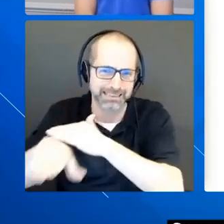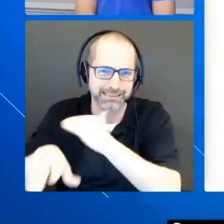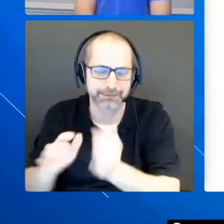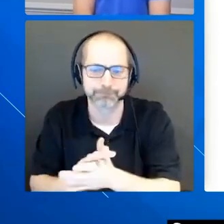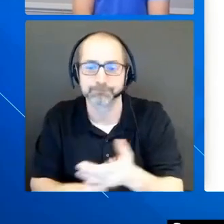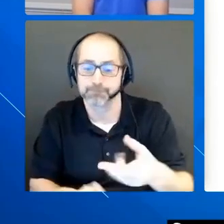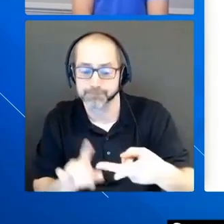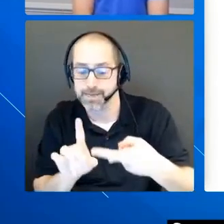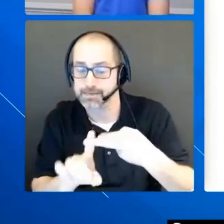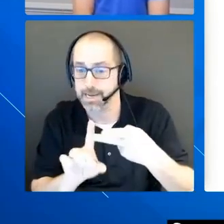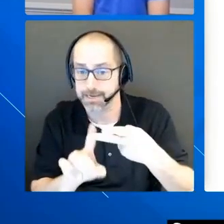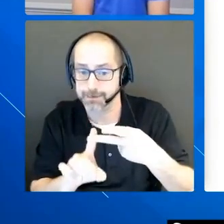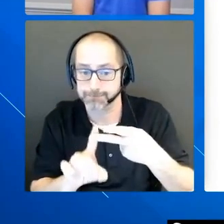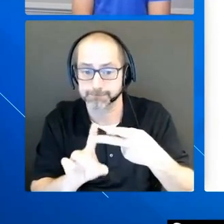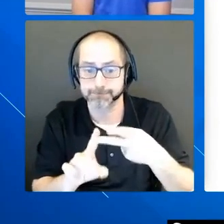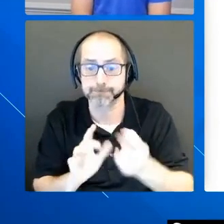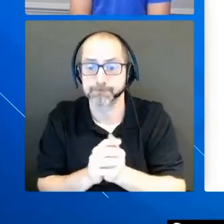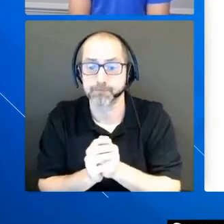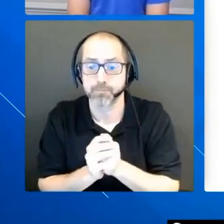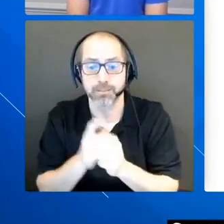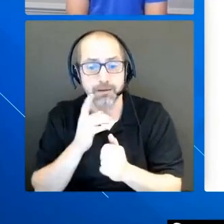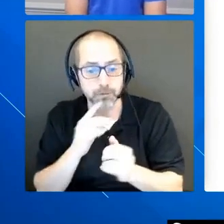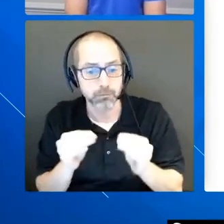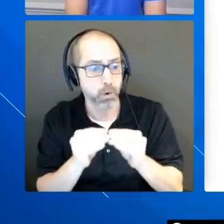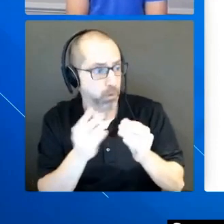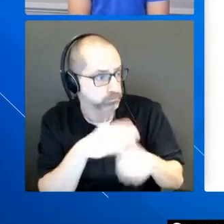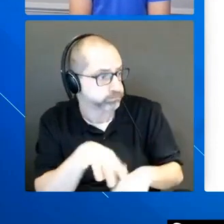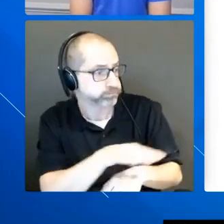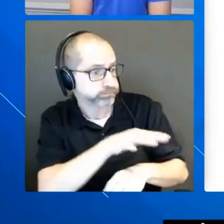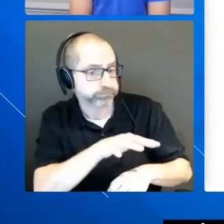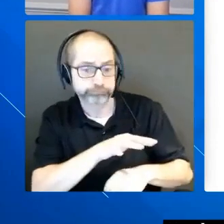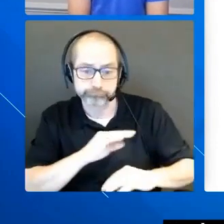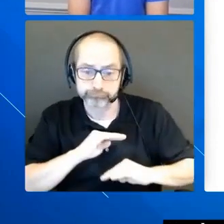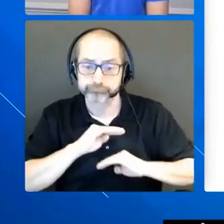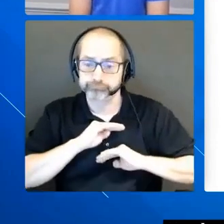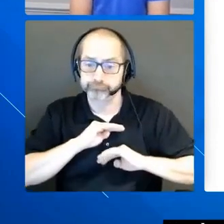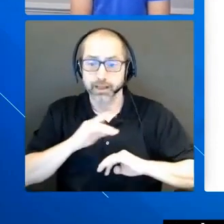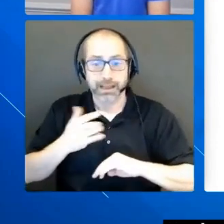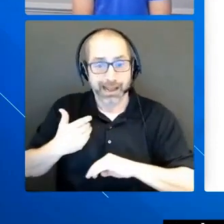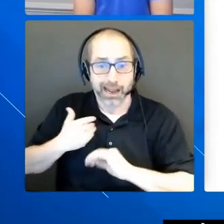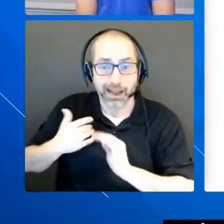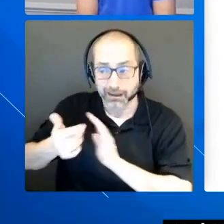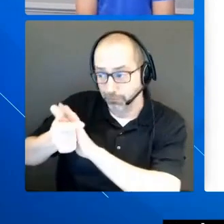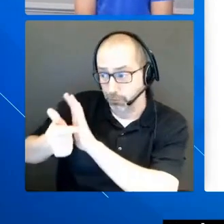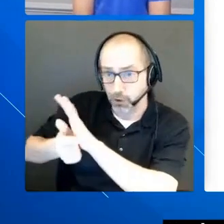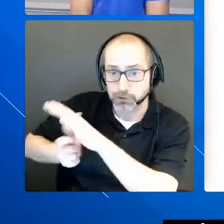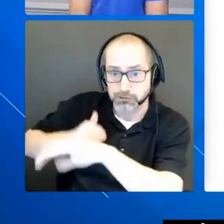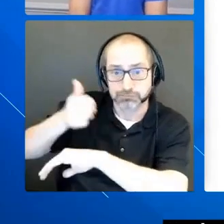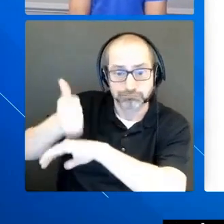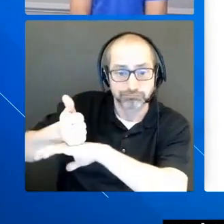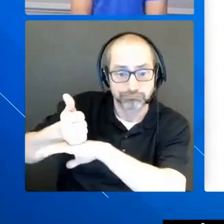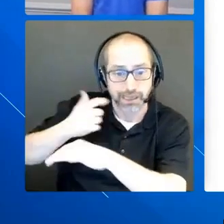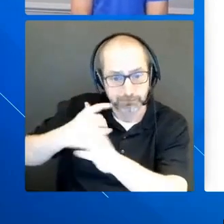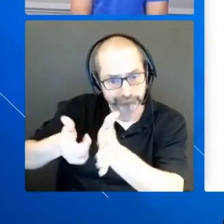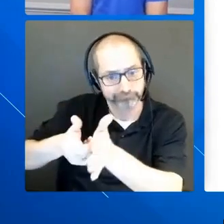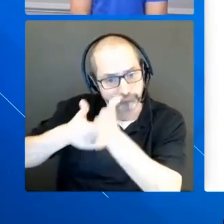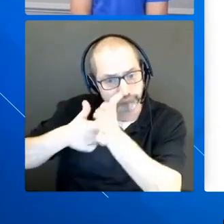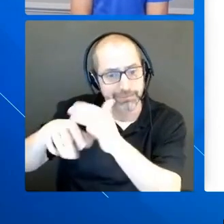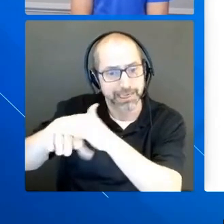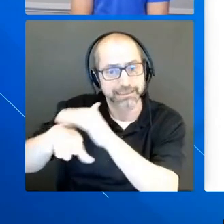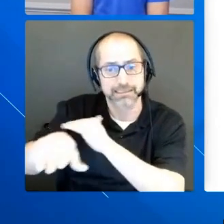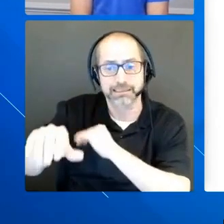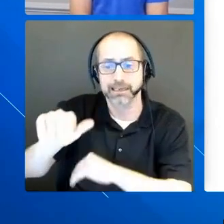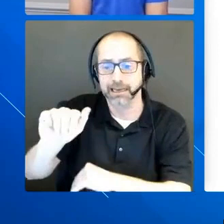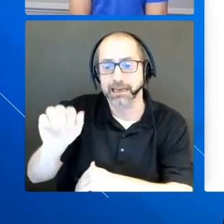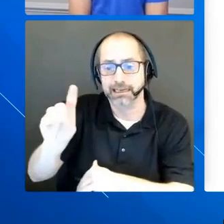Secondly, as if for the greater good isn't enough, there are laws that mandate accessibility. The ADA I mentioned,